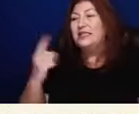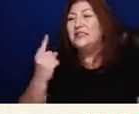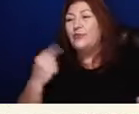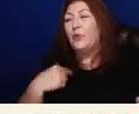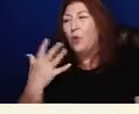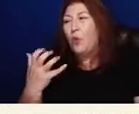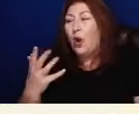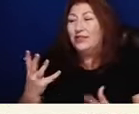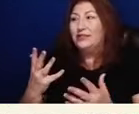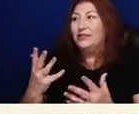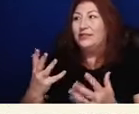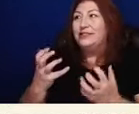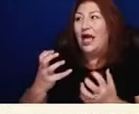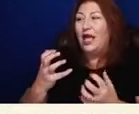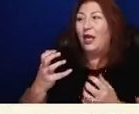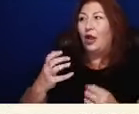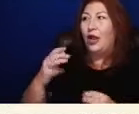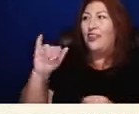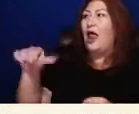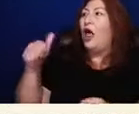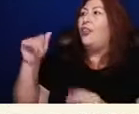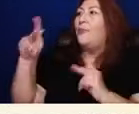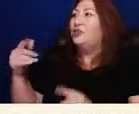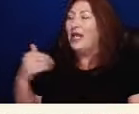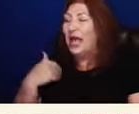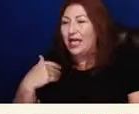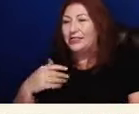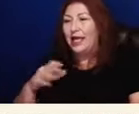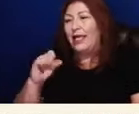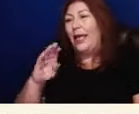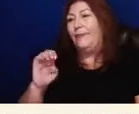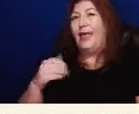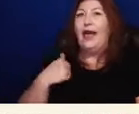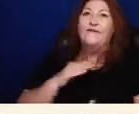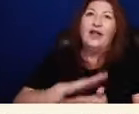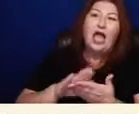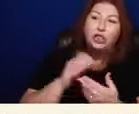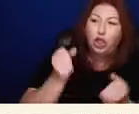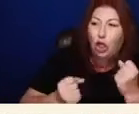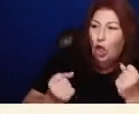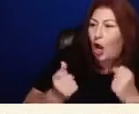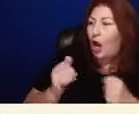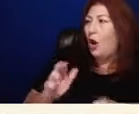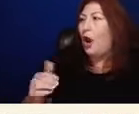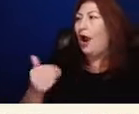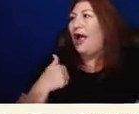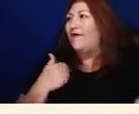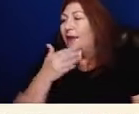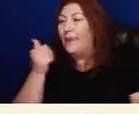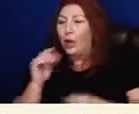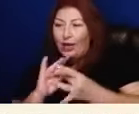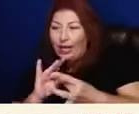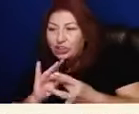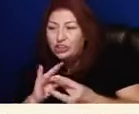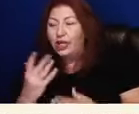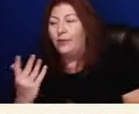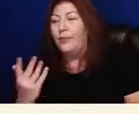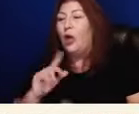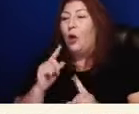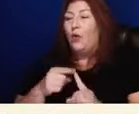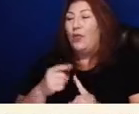for that was somebody else has. It could be having a nice car or, you know, having a great relationship. And then when they feel like